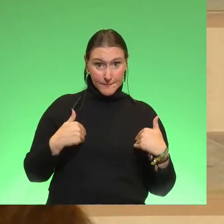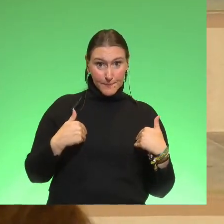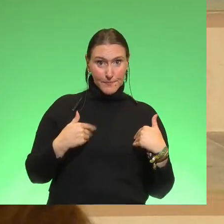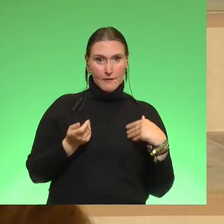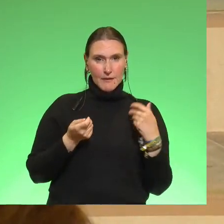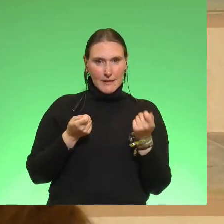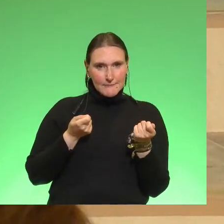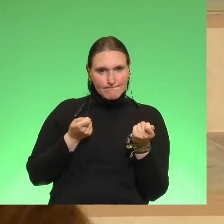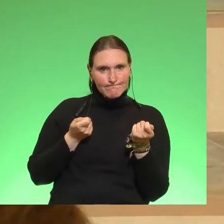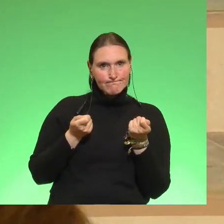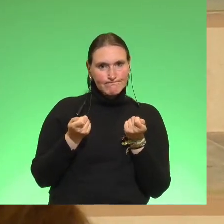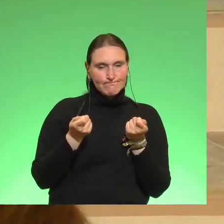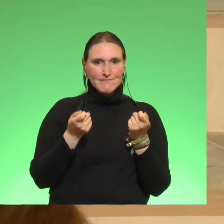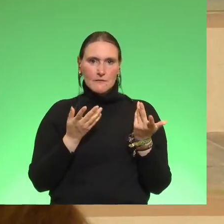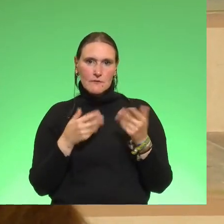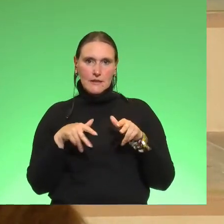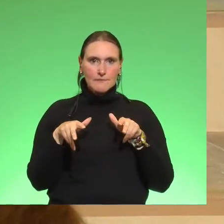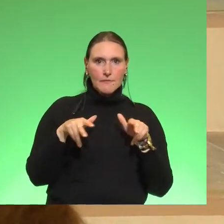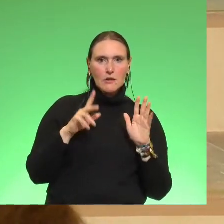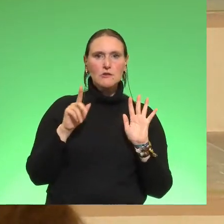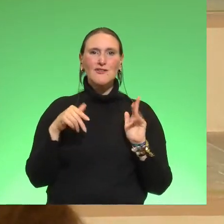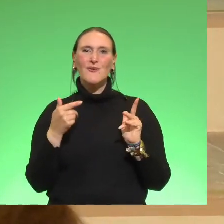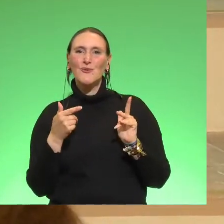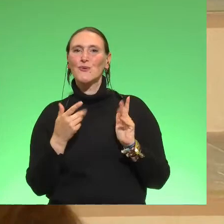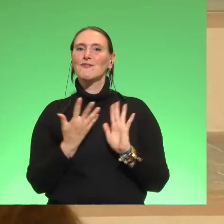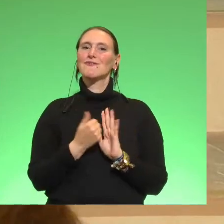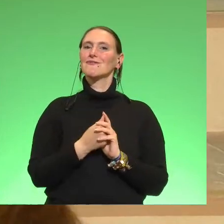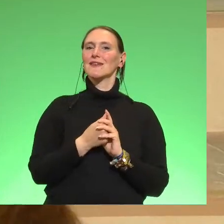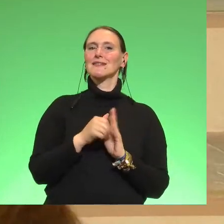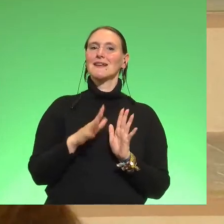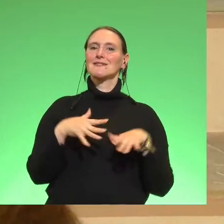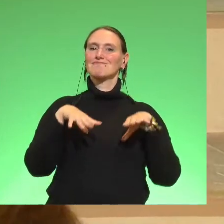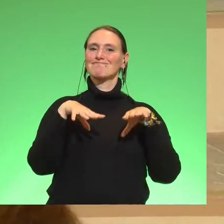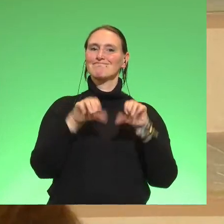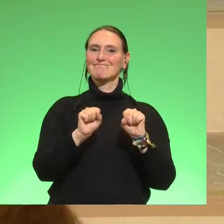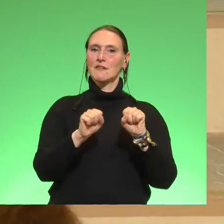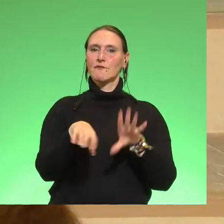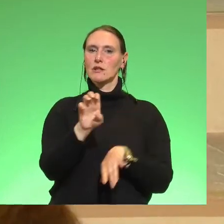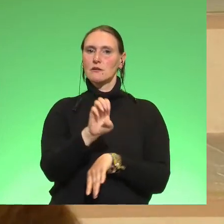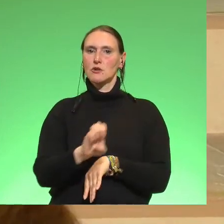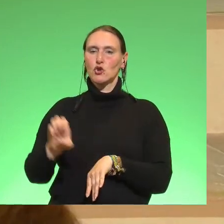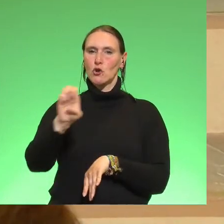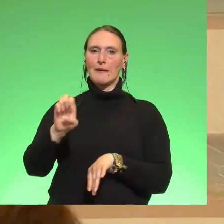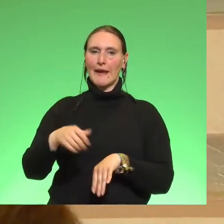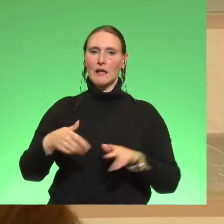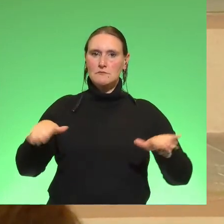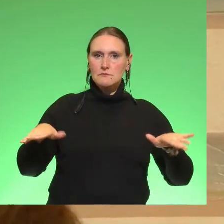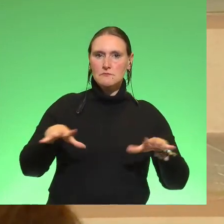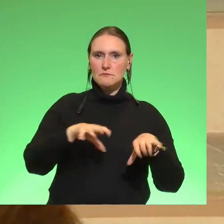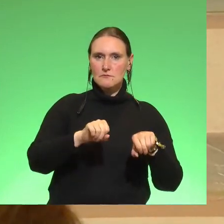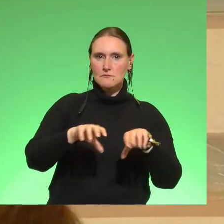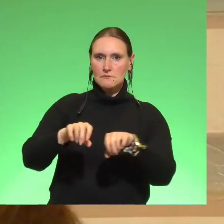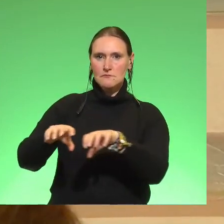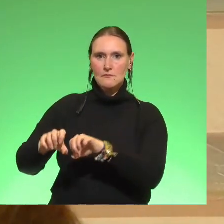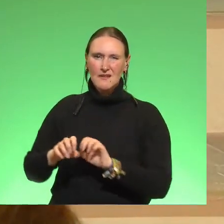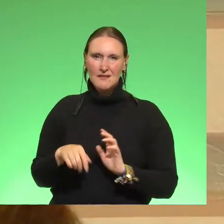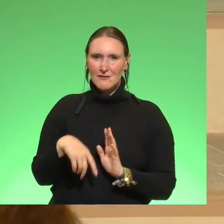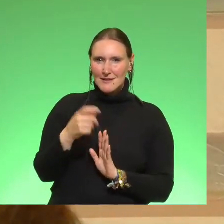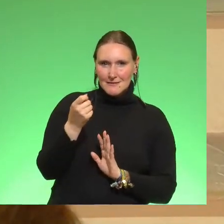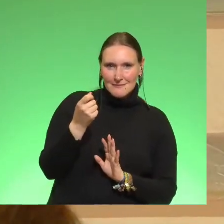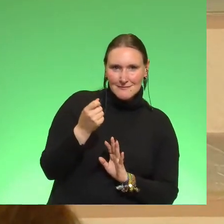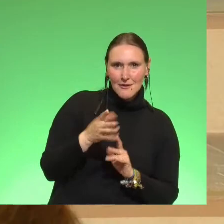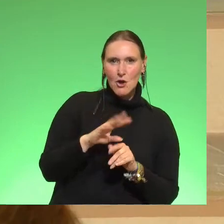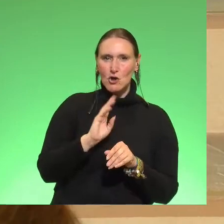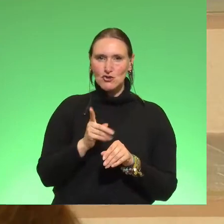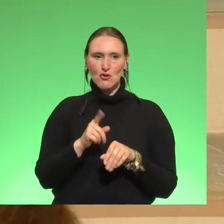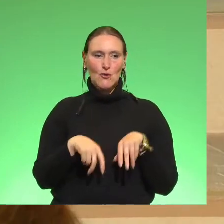since the birth of European colonialism. But this figure really takes hold with the combination of improvement in commercial and plantation